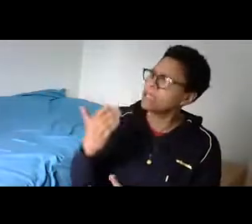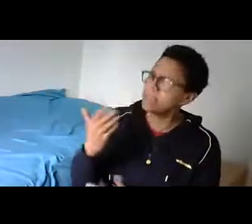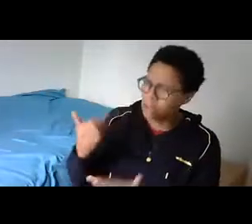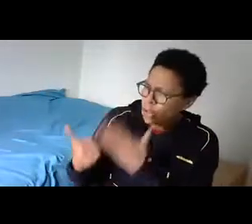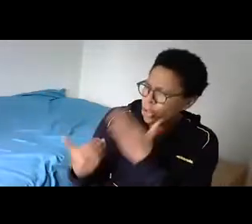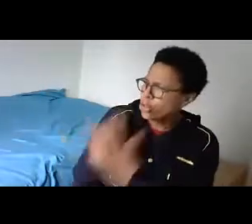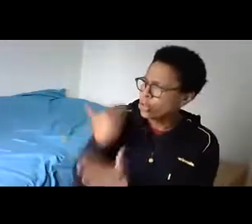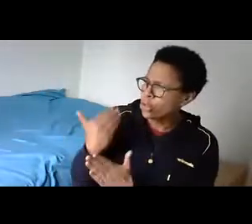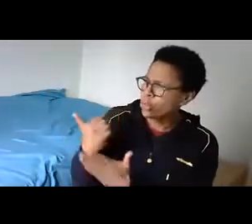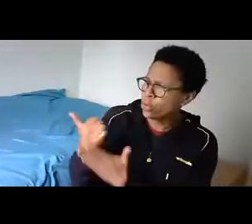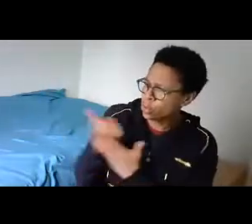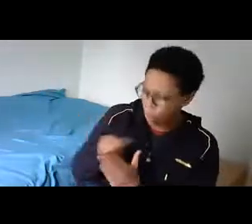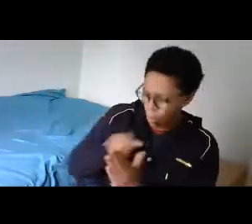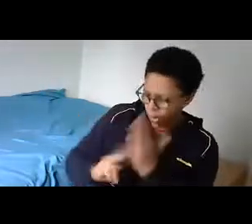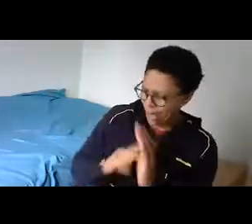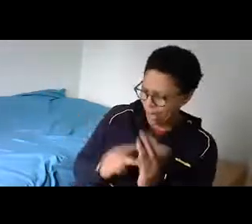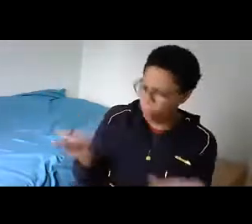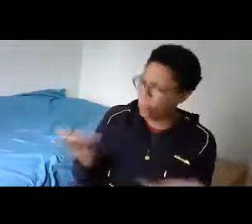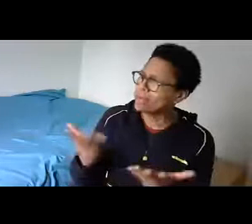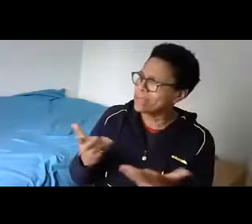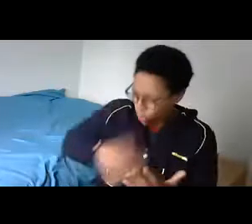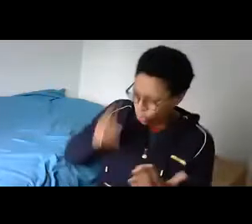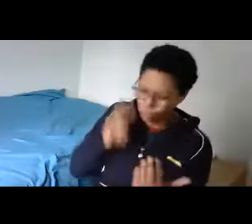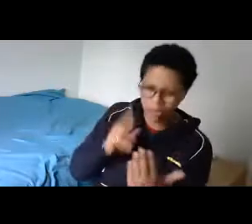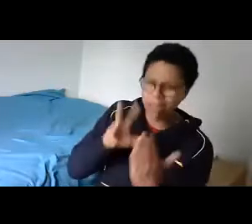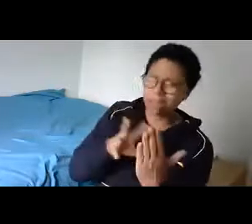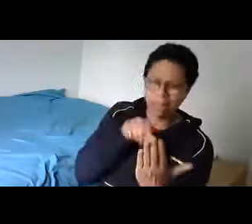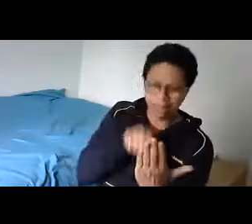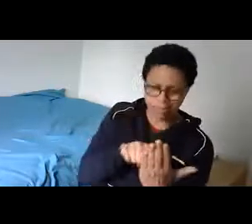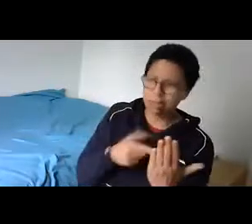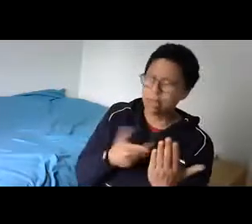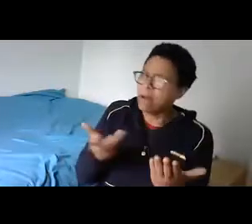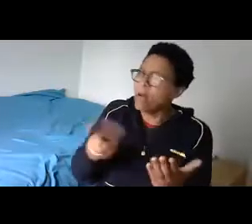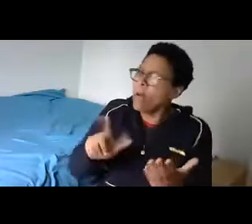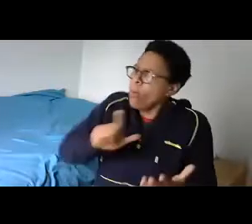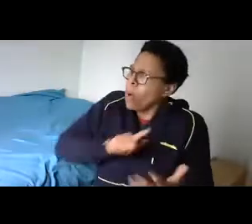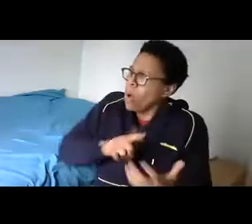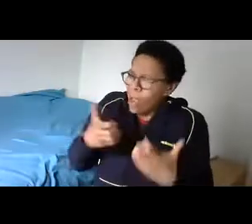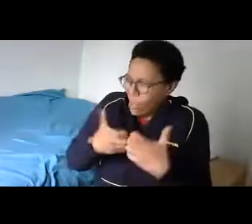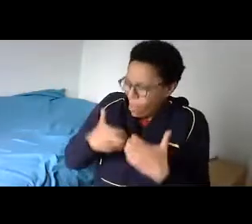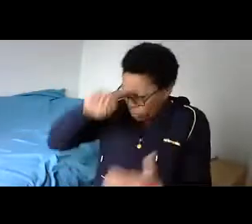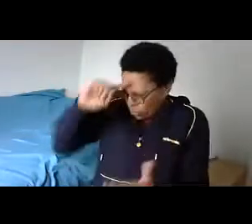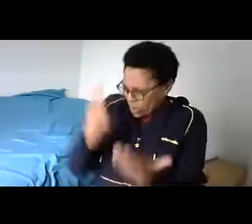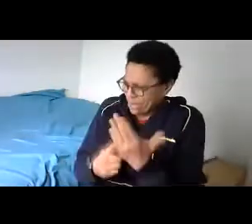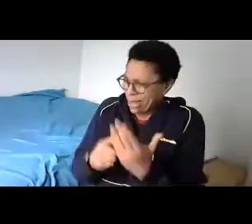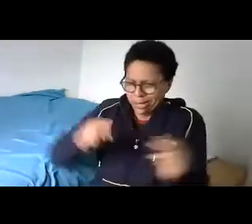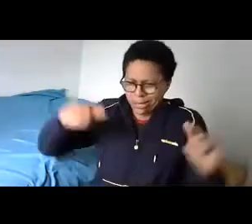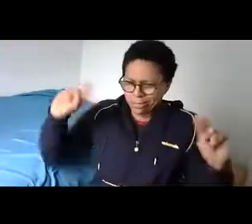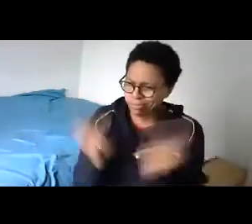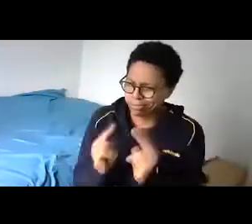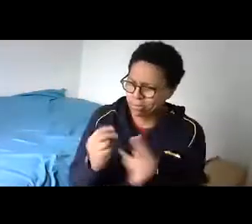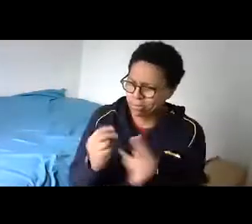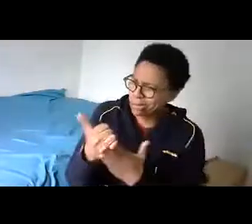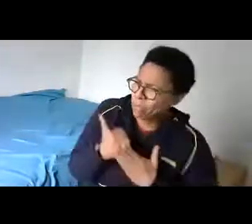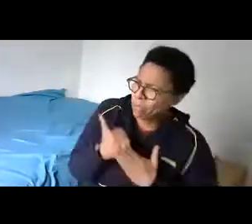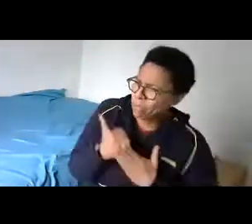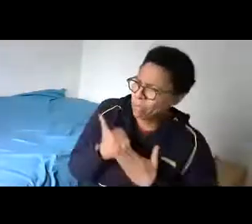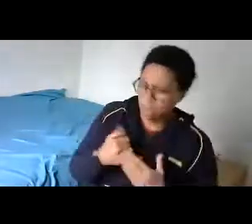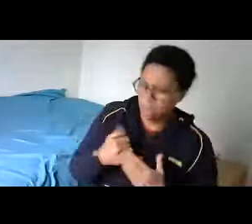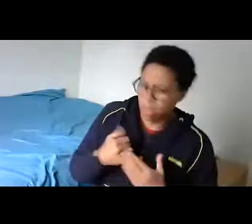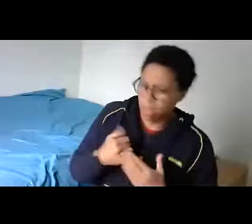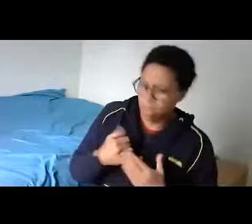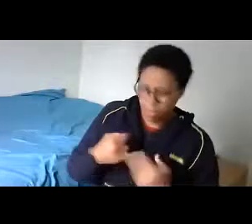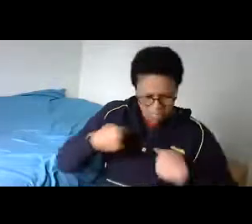plan, and why. Ask how did it happen that you were not involved in those